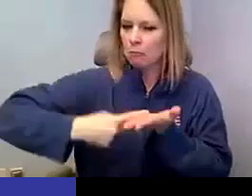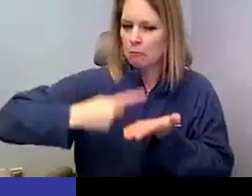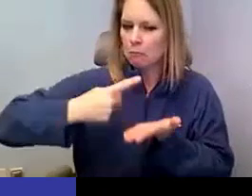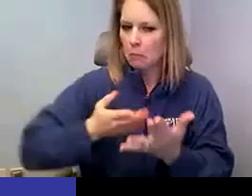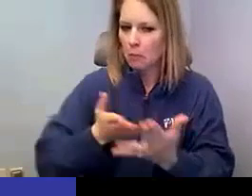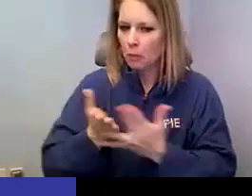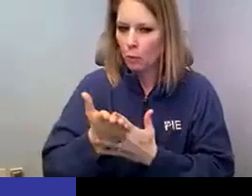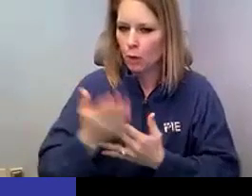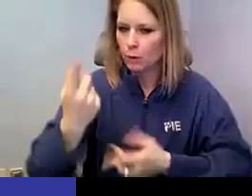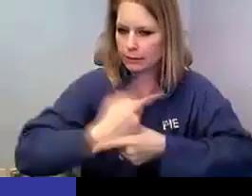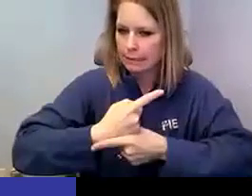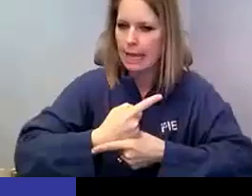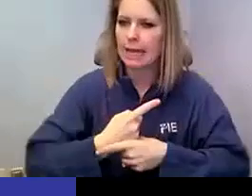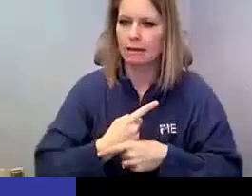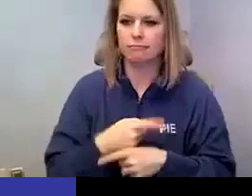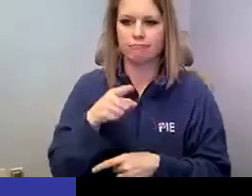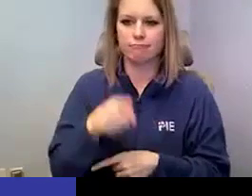rule.